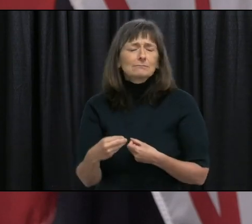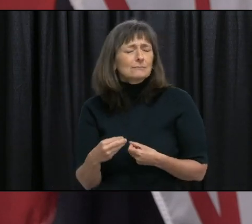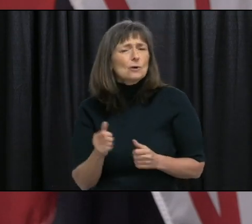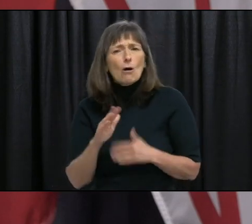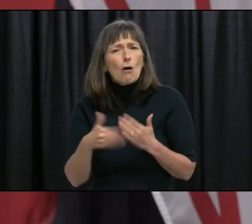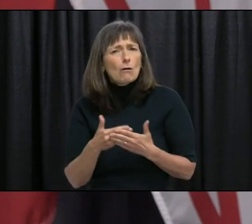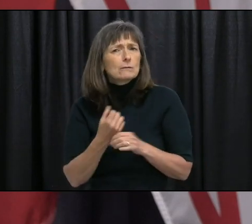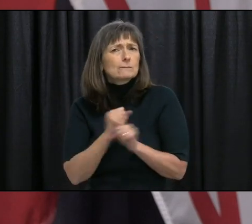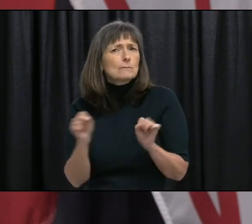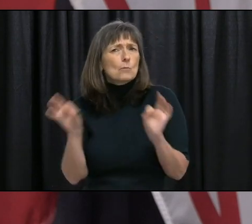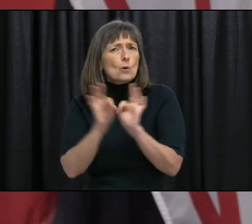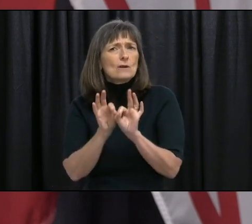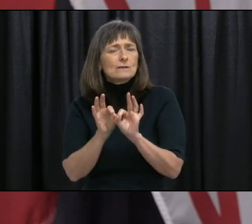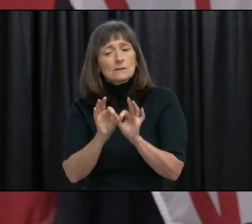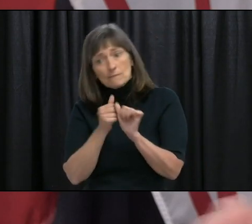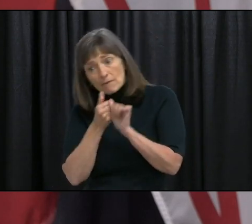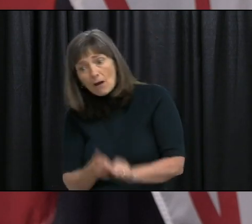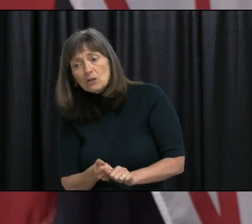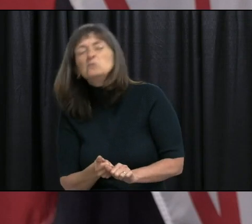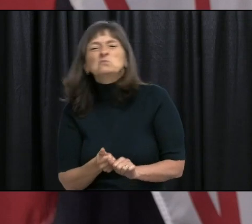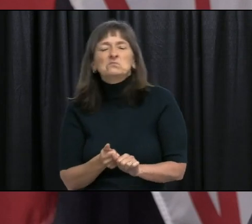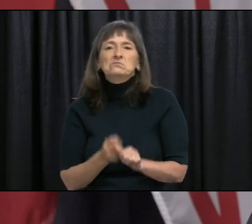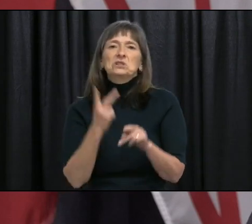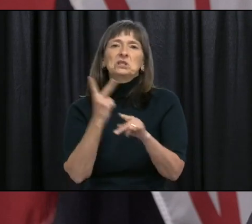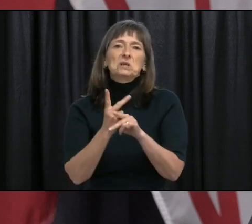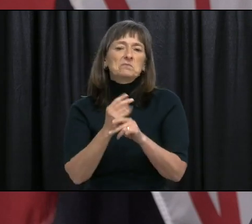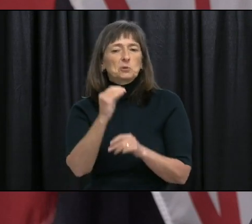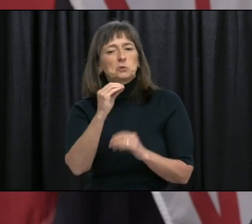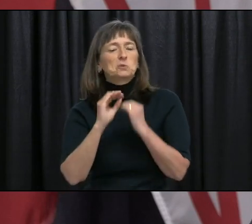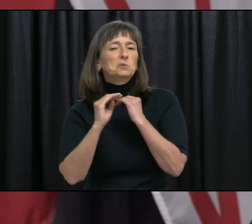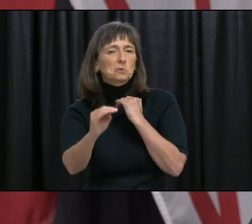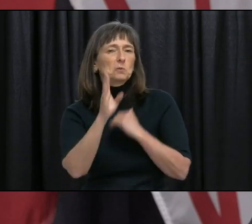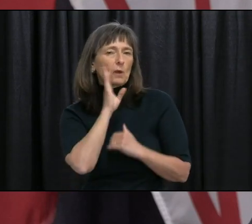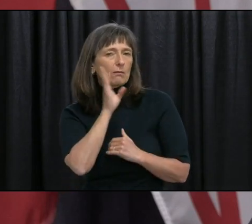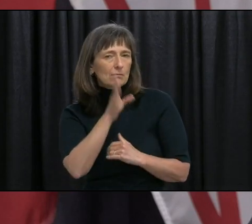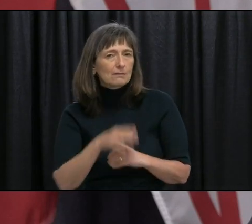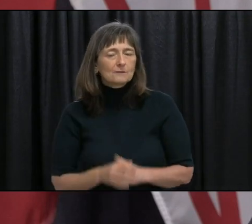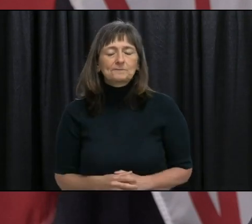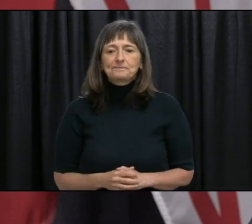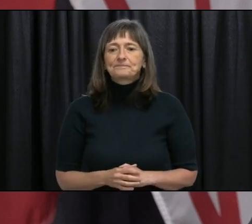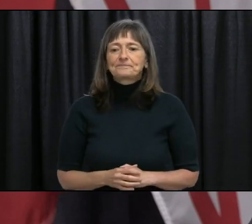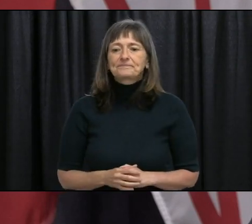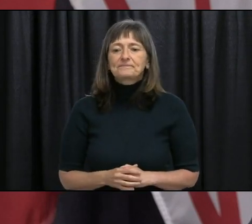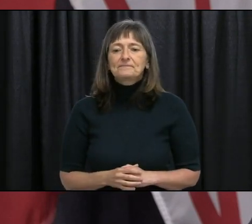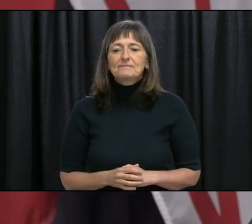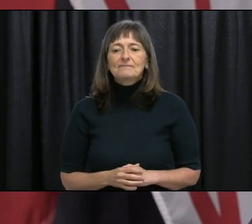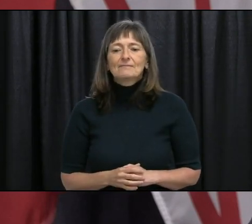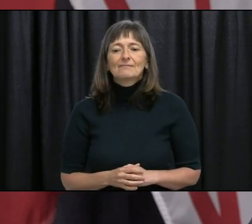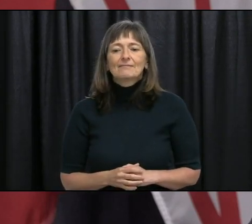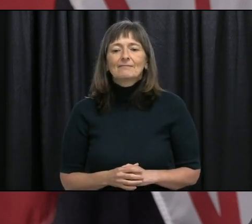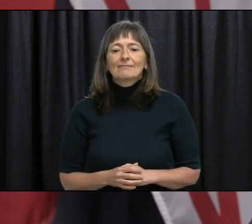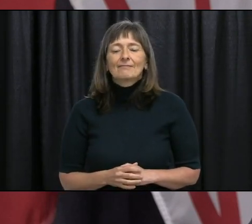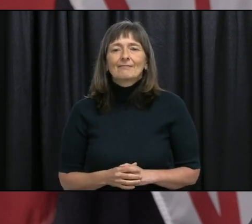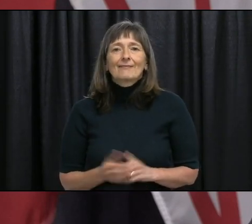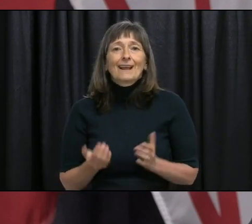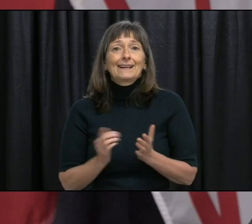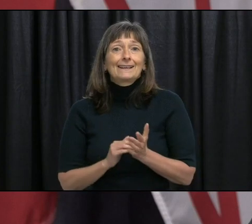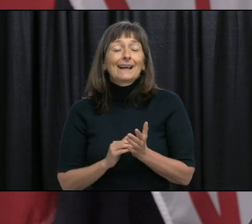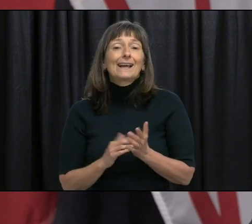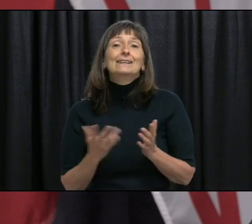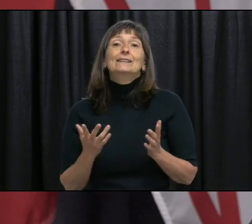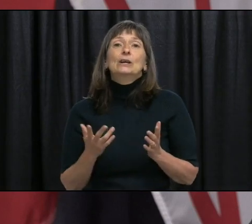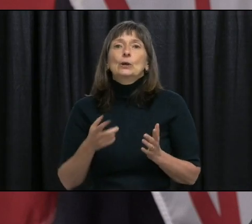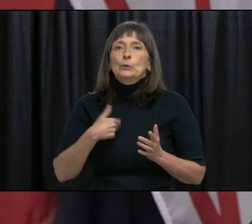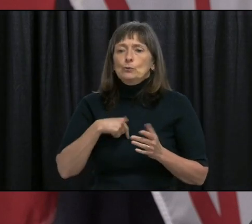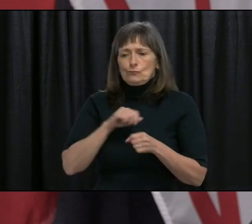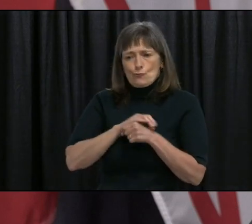So follow these guidelines, and this will keep us in good standing with this virus. And I can say once again that we are doing a really good job in